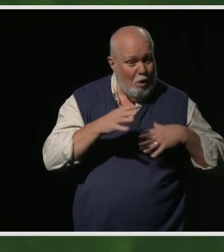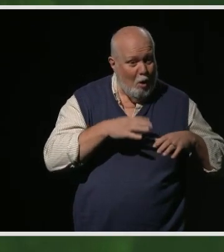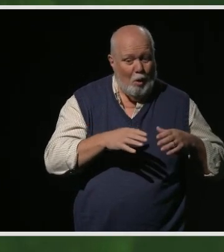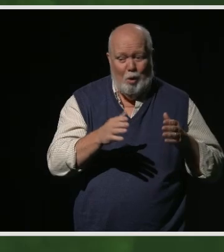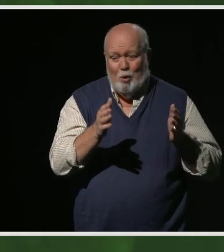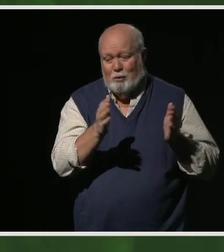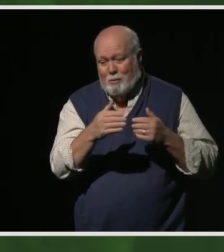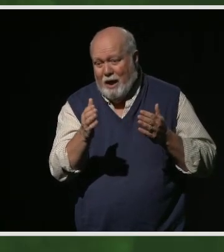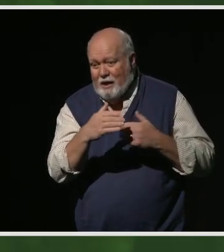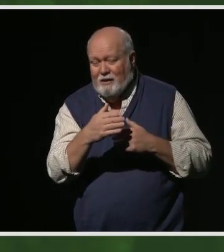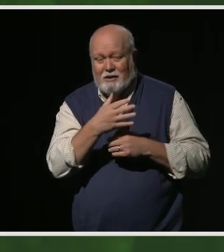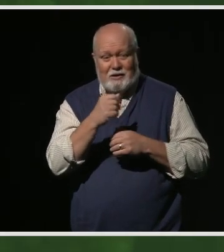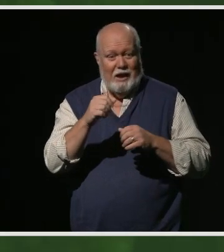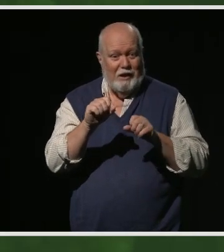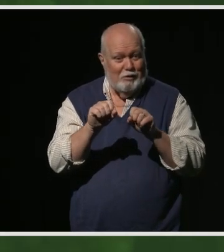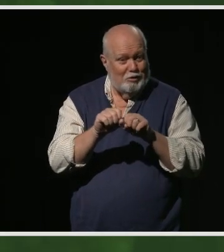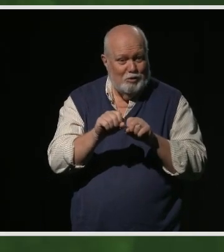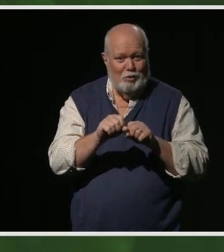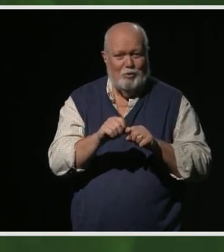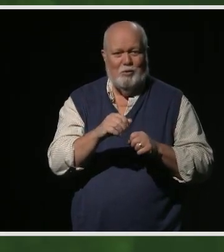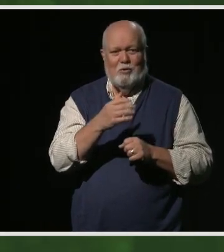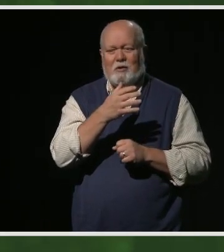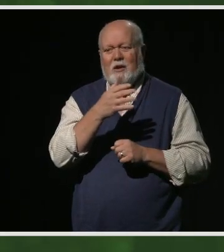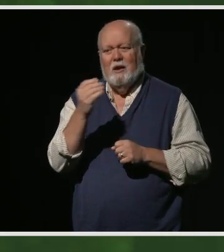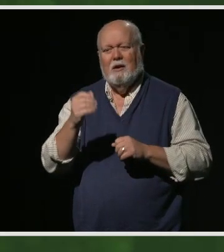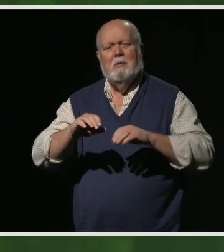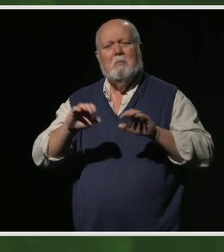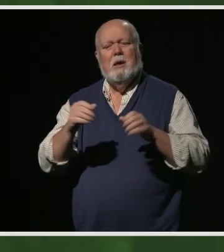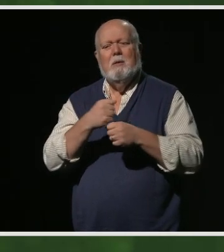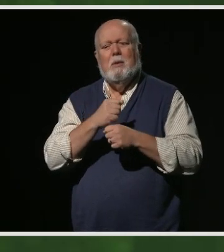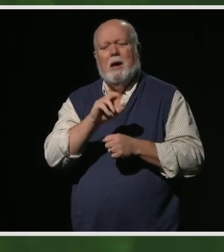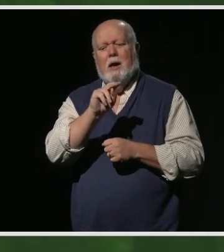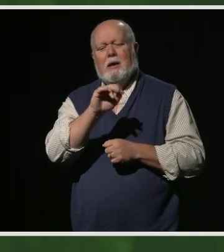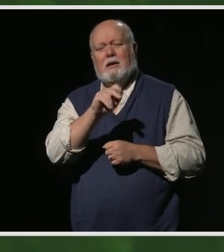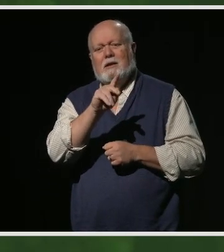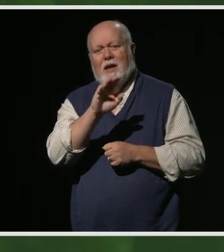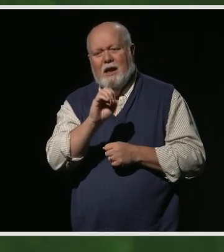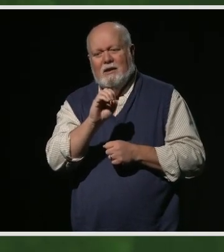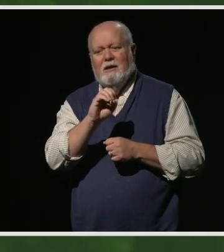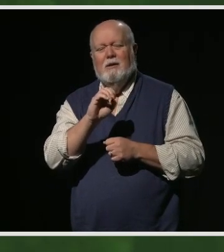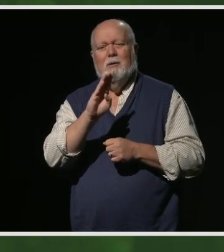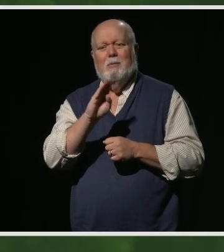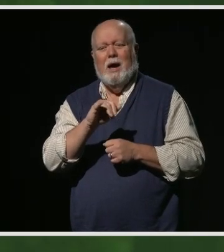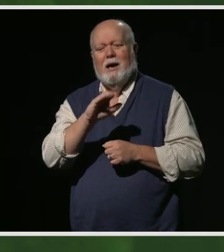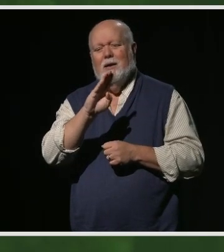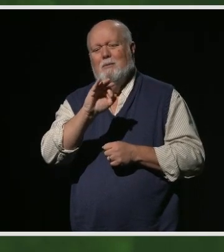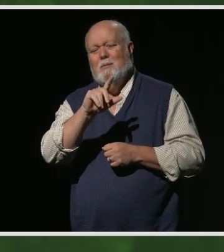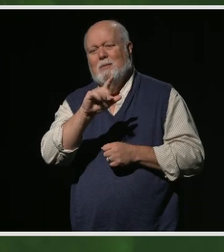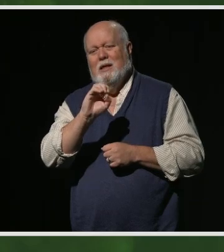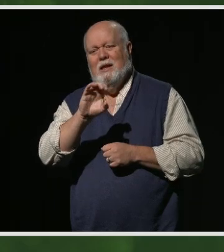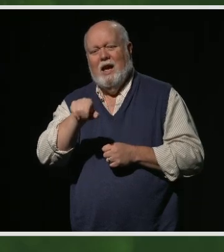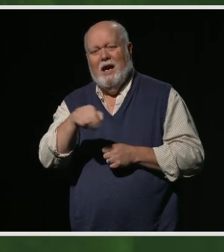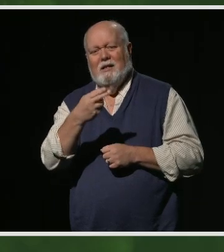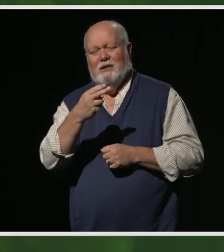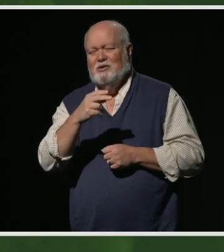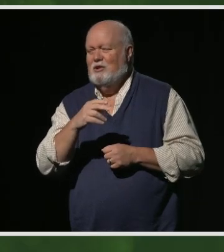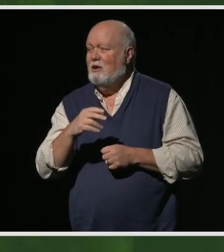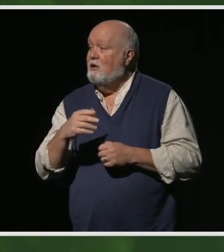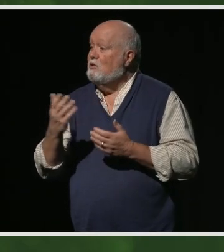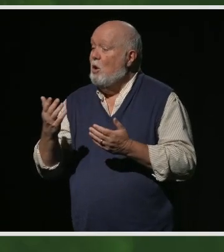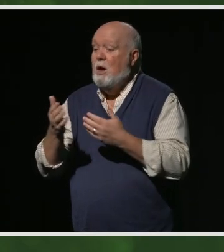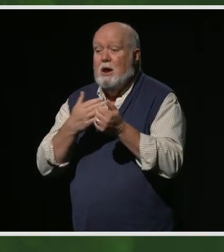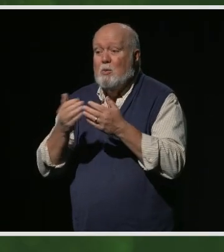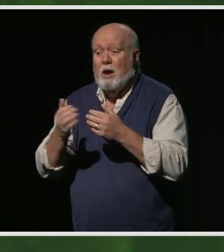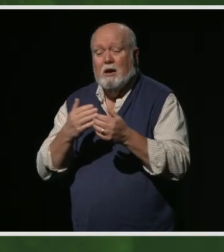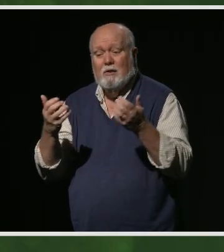to even the shoes that I'm wearing, which was done by Nike, Billie Eilish, and Living Ink. And so with this clear product market